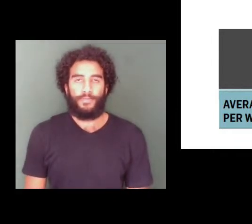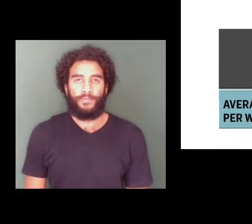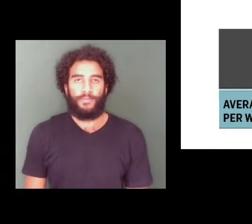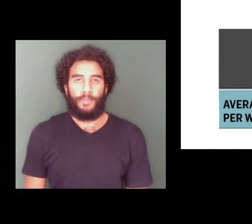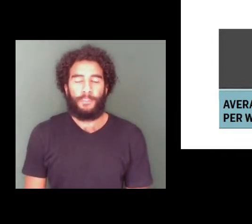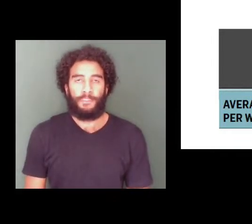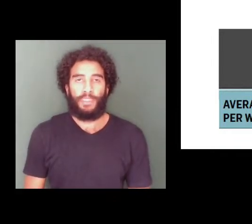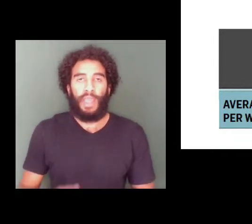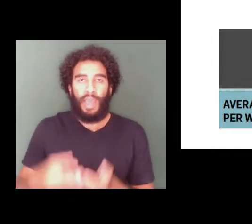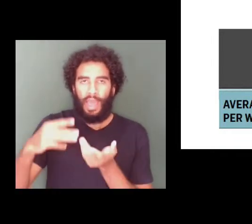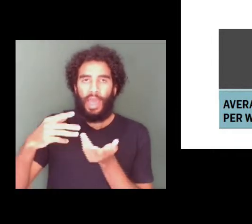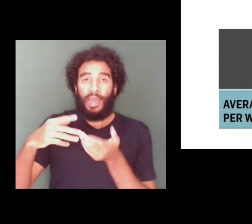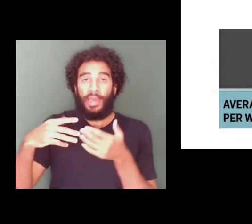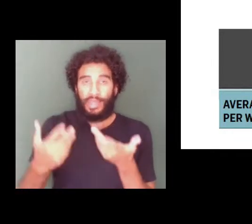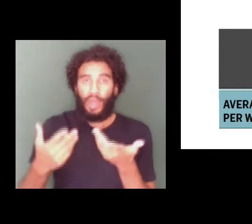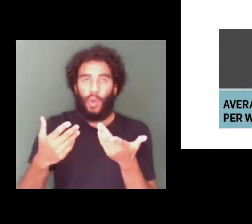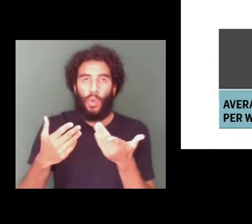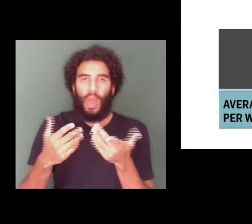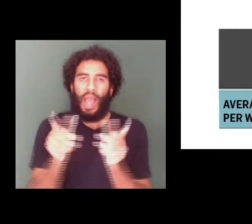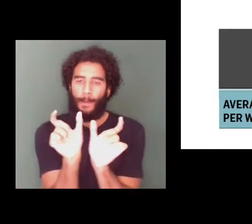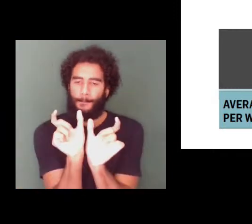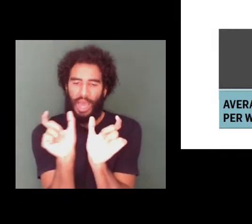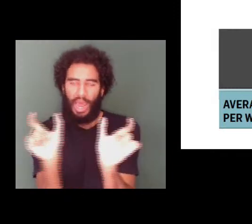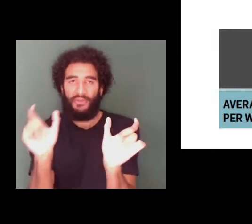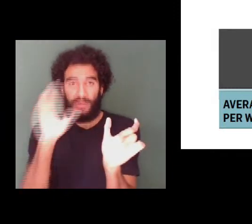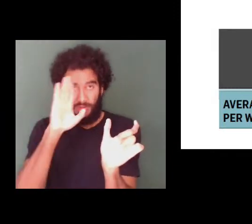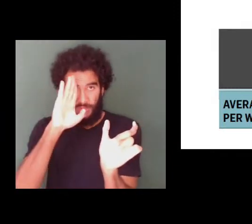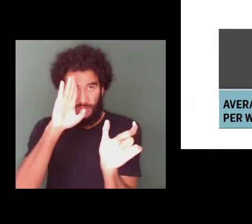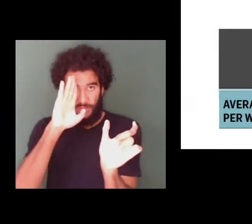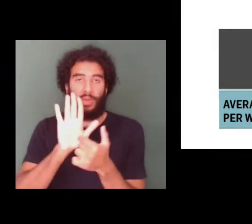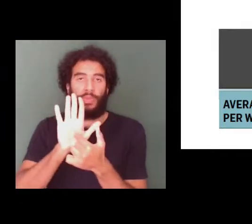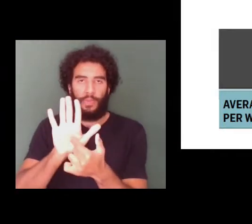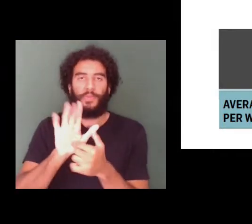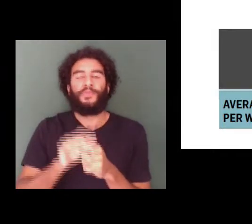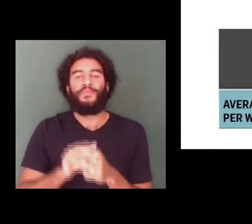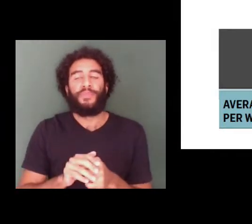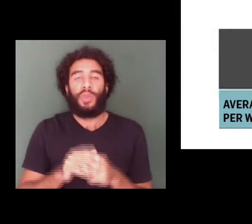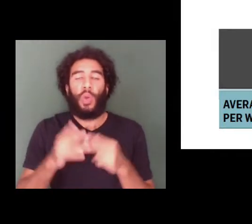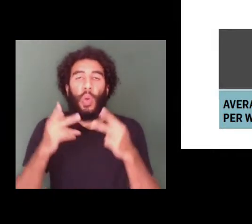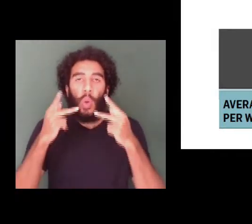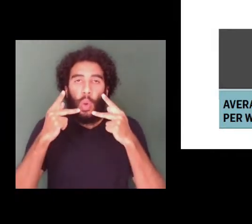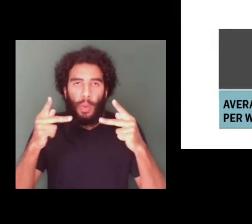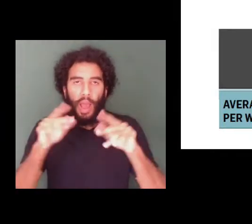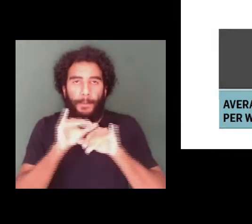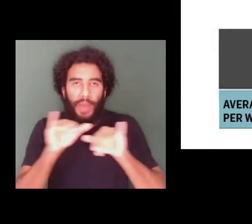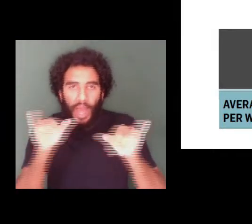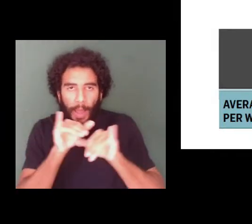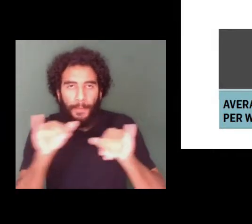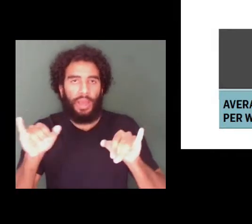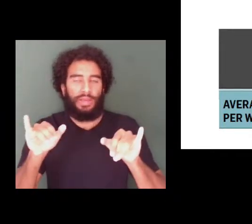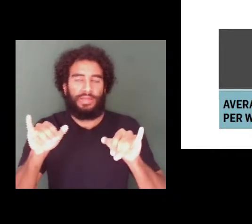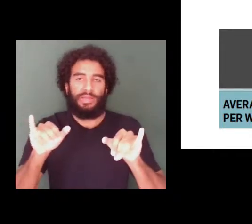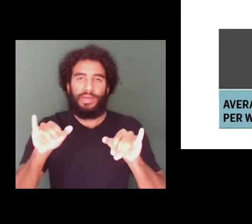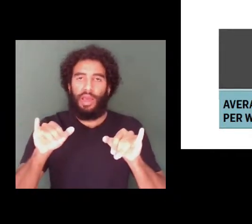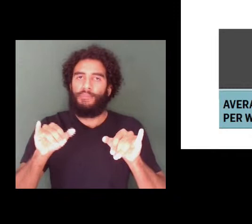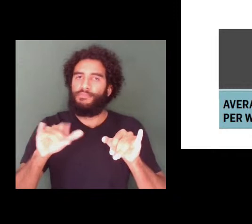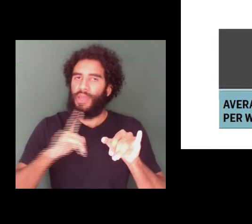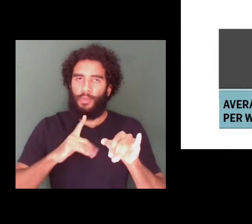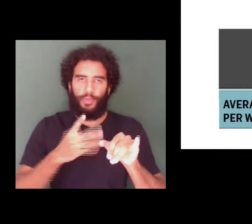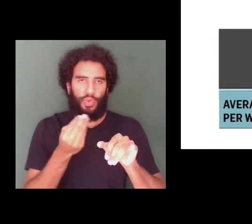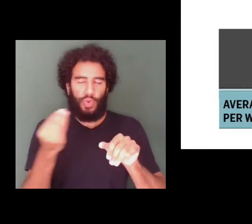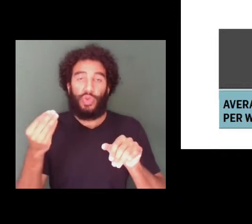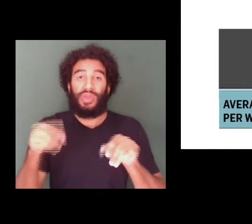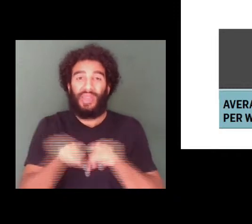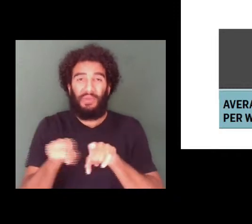all, marketing is pervasive and it is invasive. Over half of women around the world are saying they